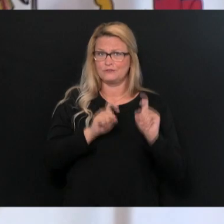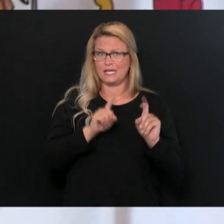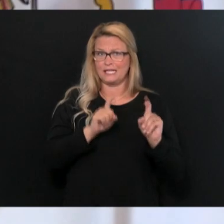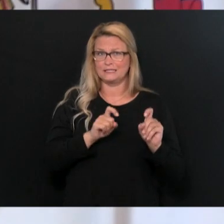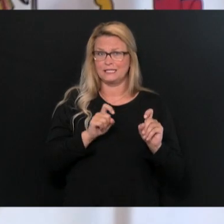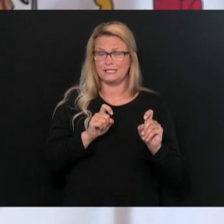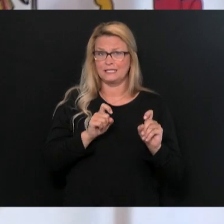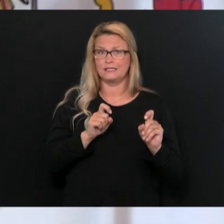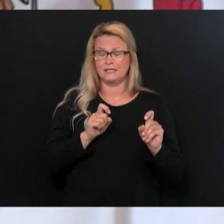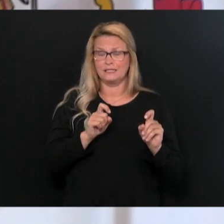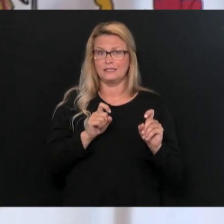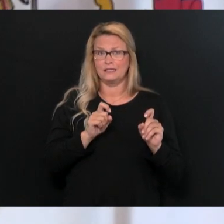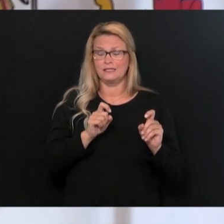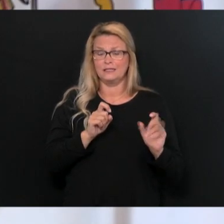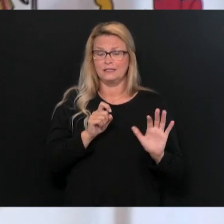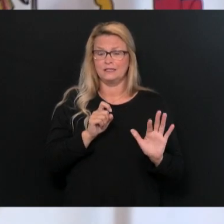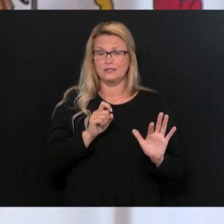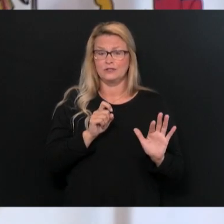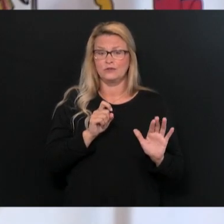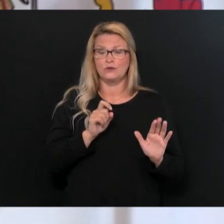from him on that, but